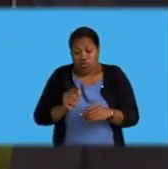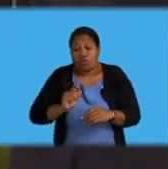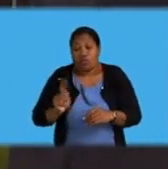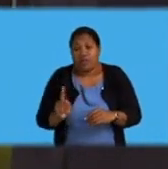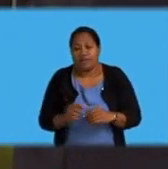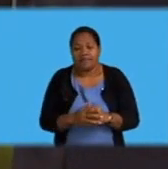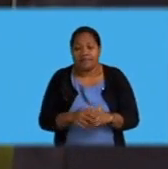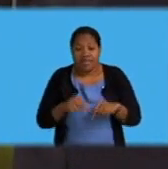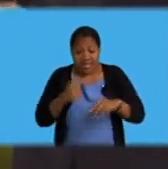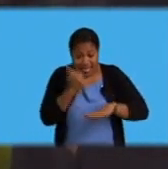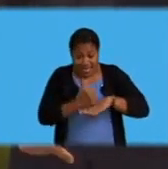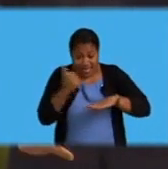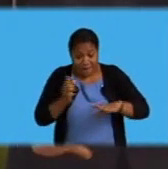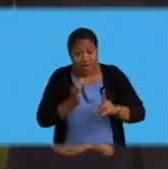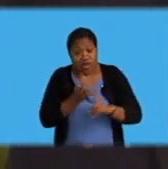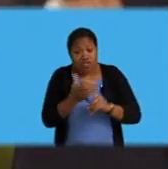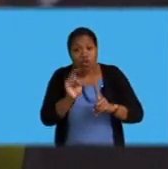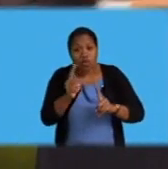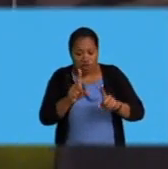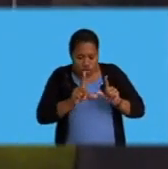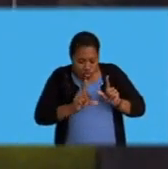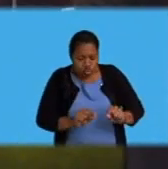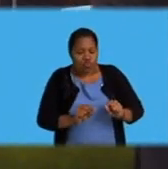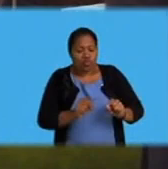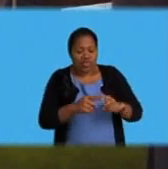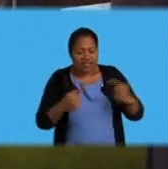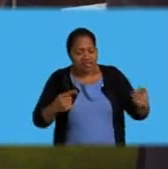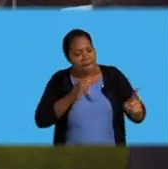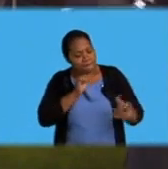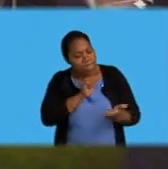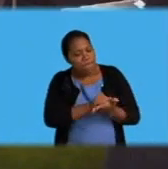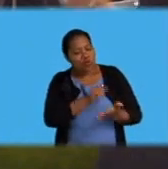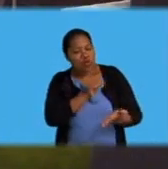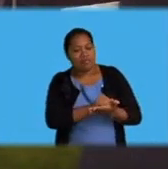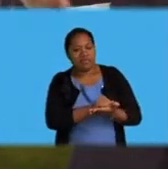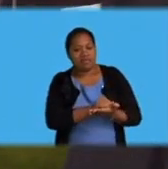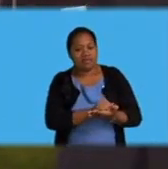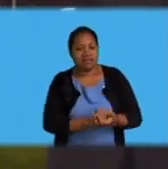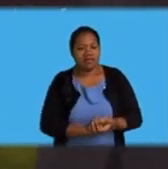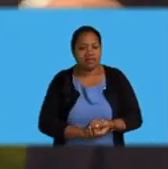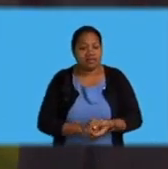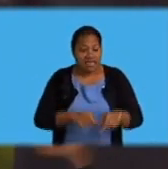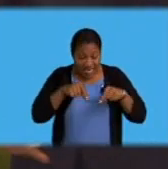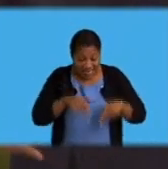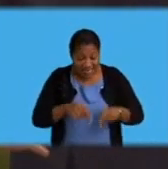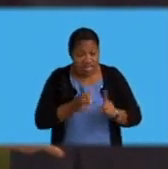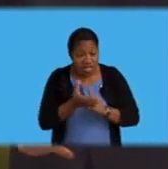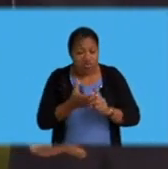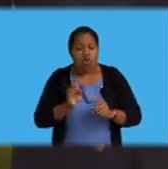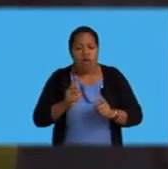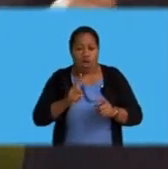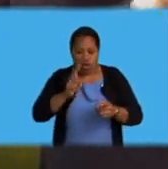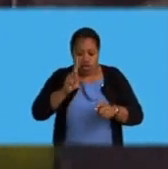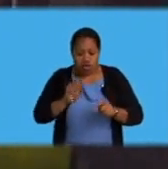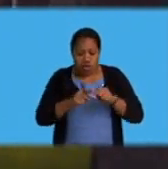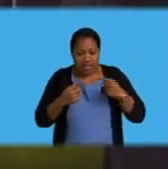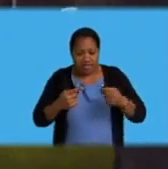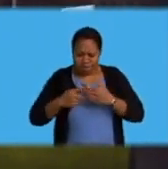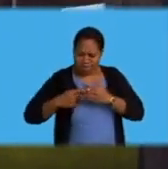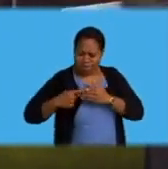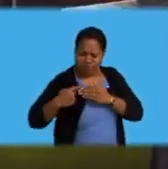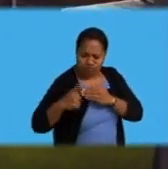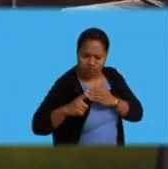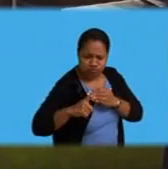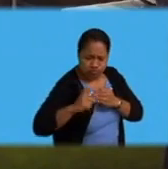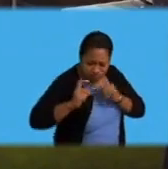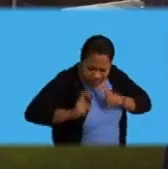culture is to do things properly. This government's culture is to do things on a sustained basis. This government's culture